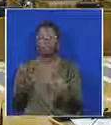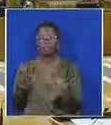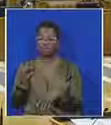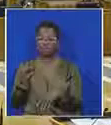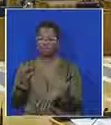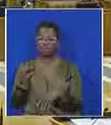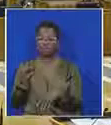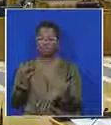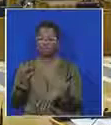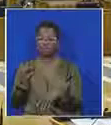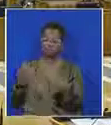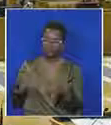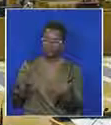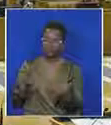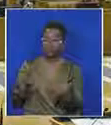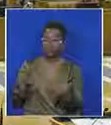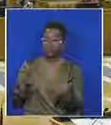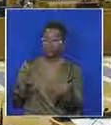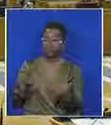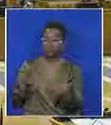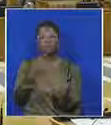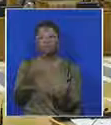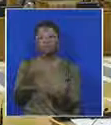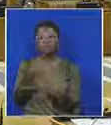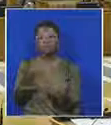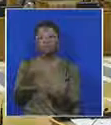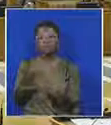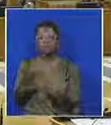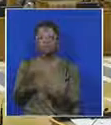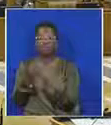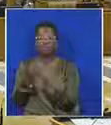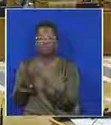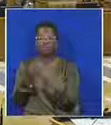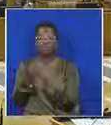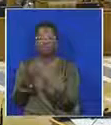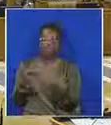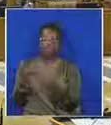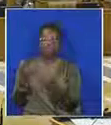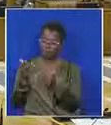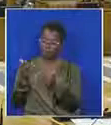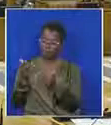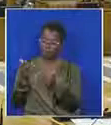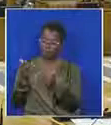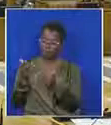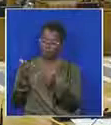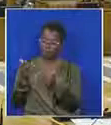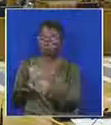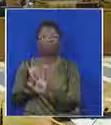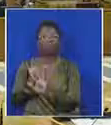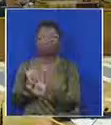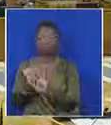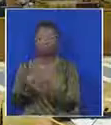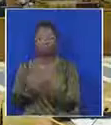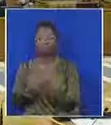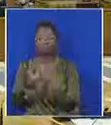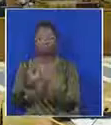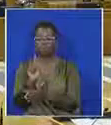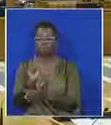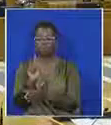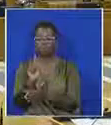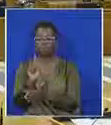up a crowd of NUM workers with your loud hailer and sent them out on the streets in protest action. 11 people lost their